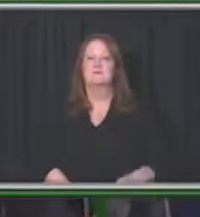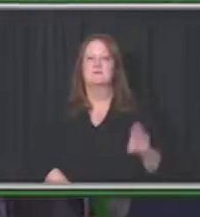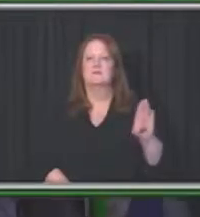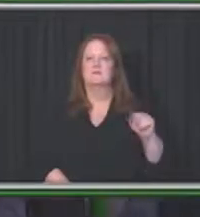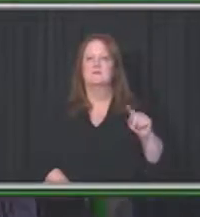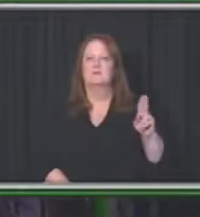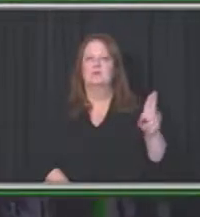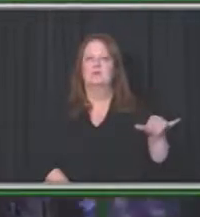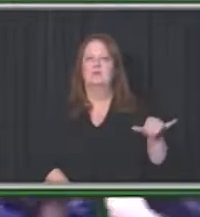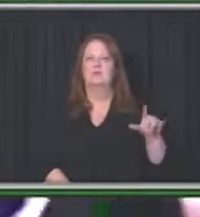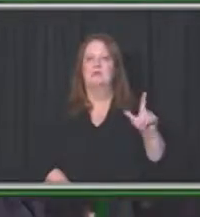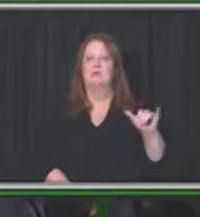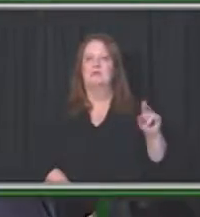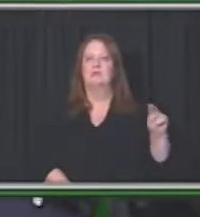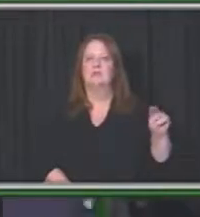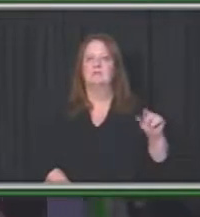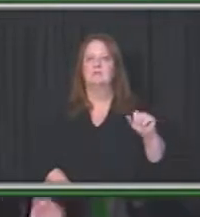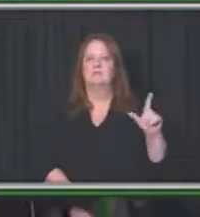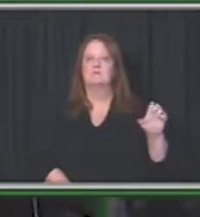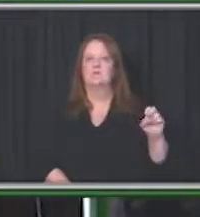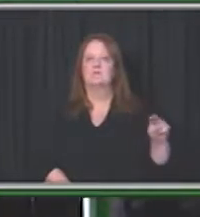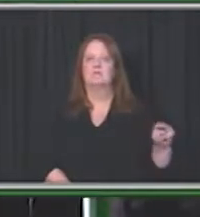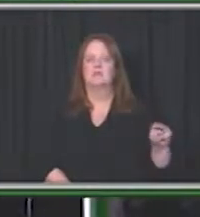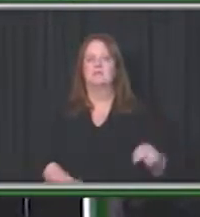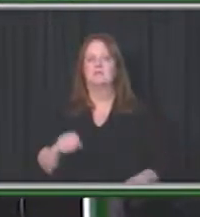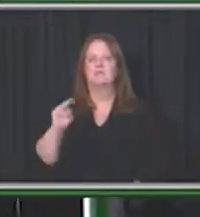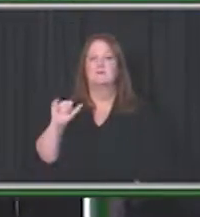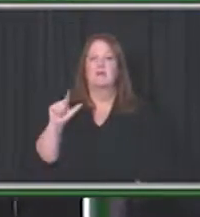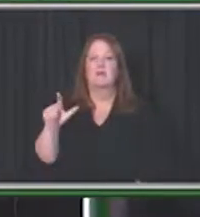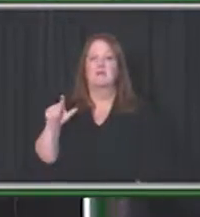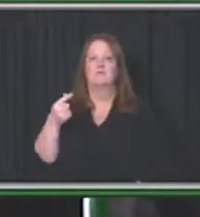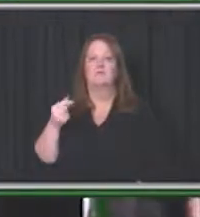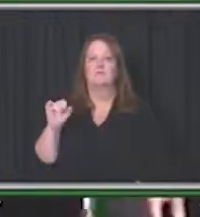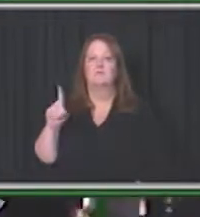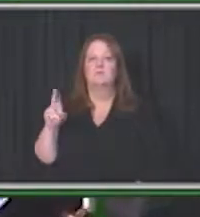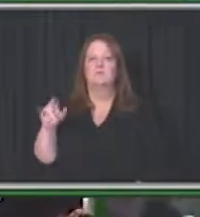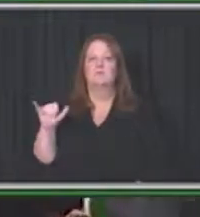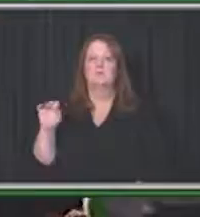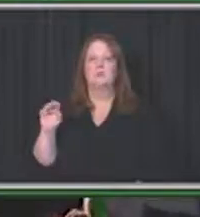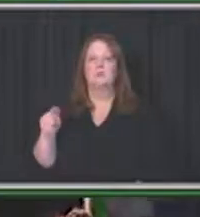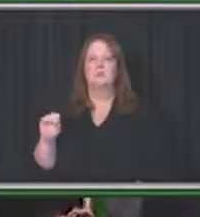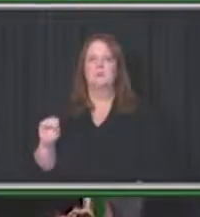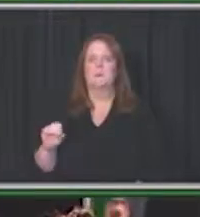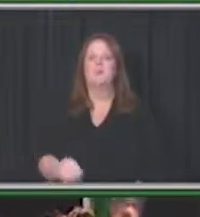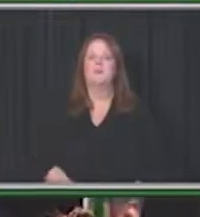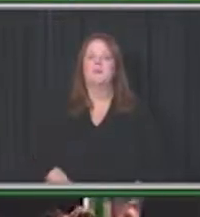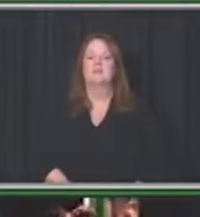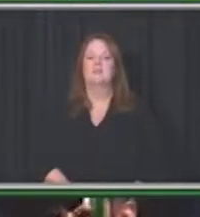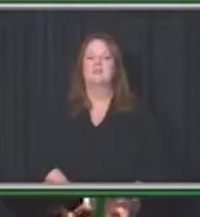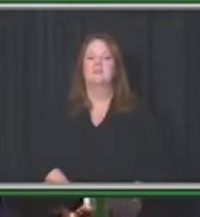Brittany Lynn Sullivan. Marco Gudino.